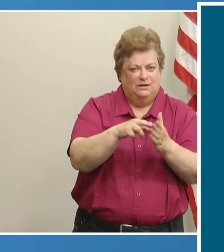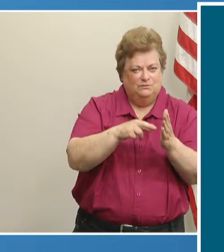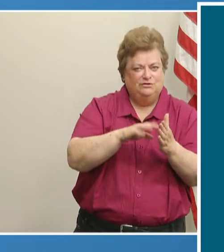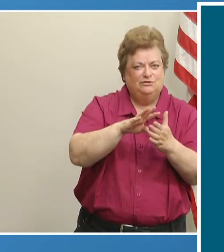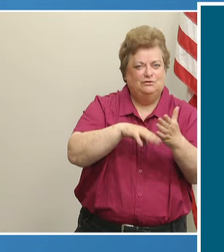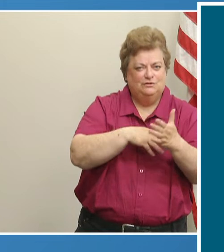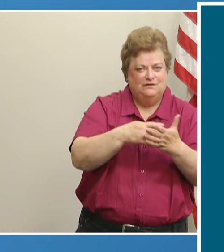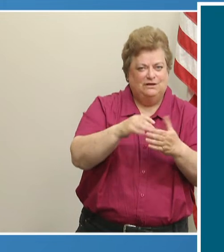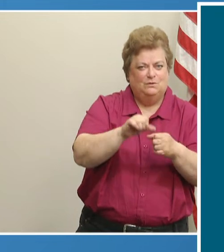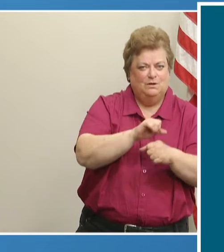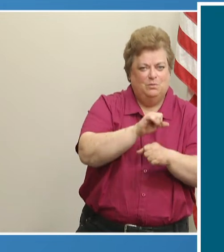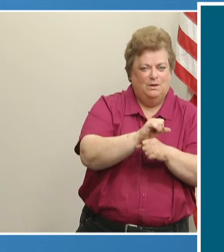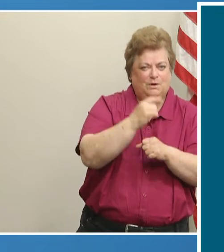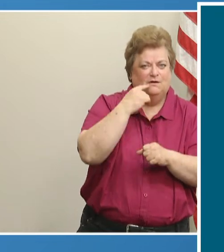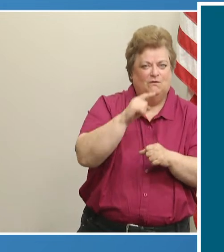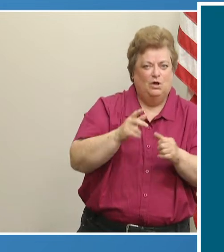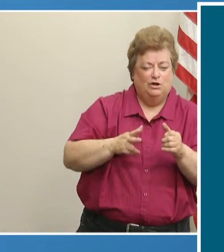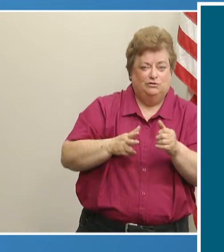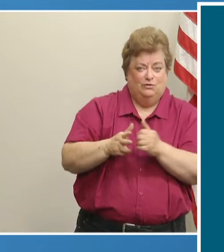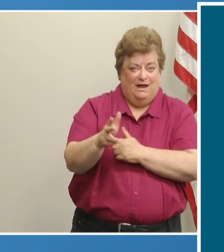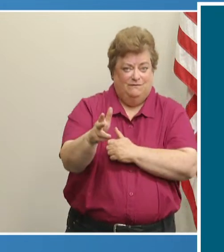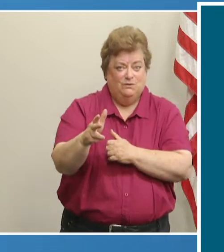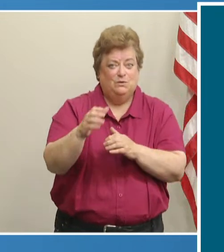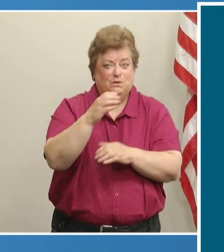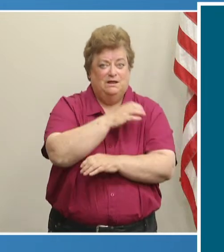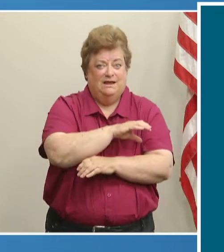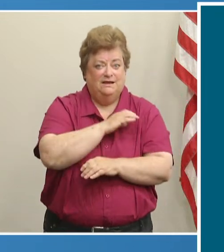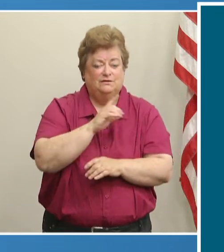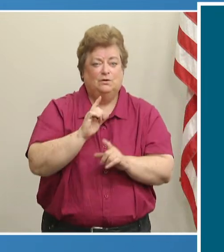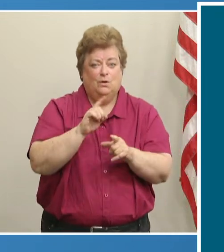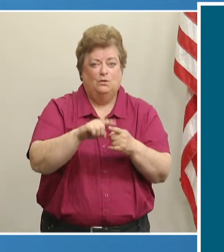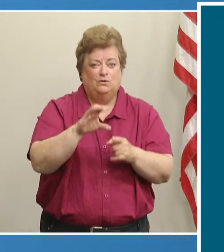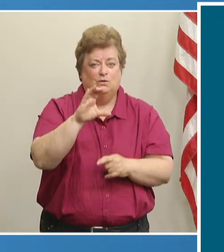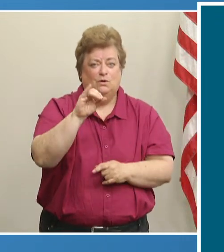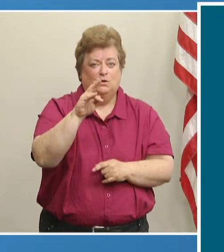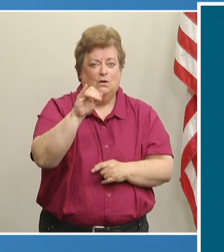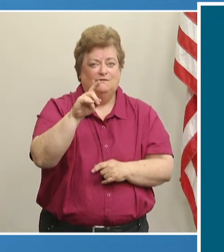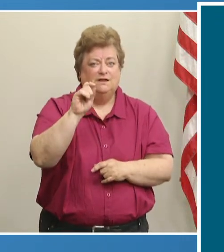schedule an appointment for the drive-through clinics by going to